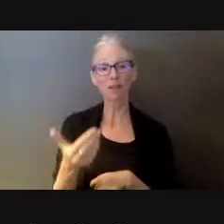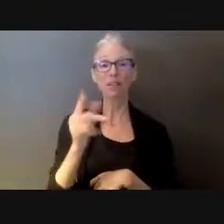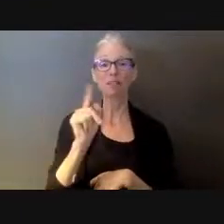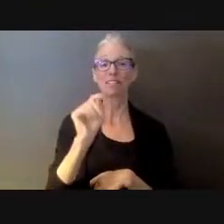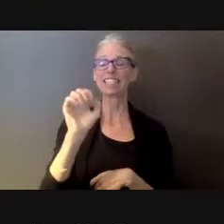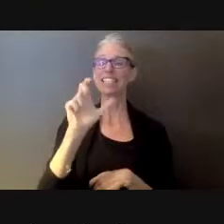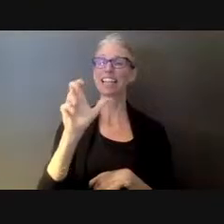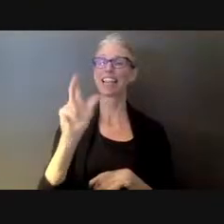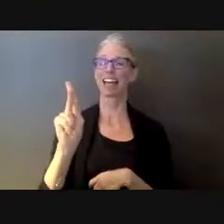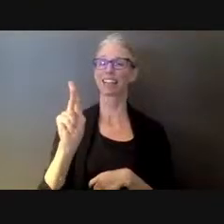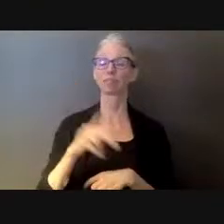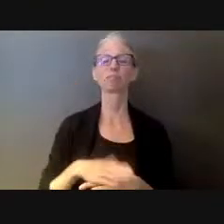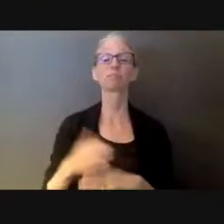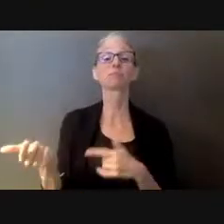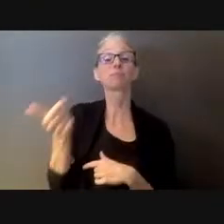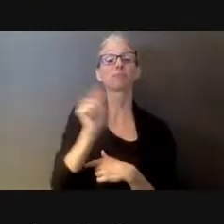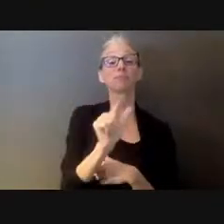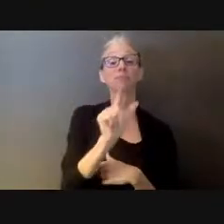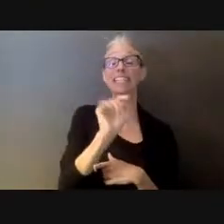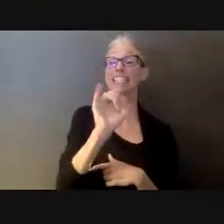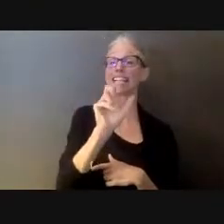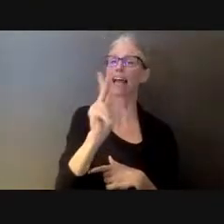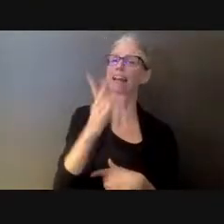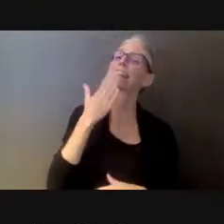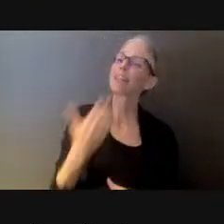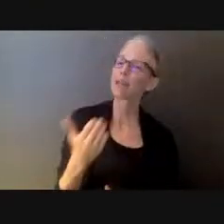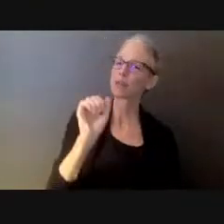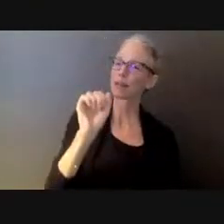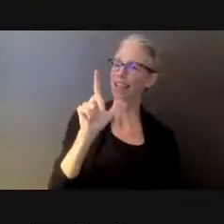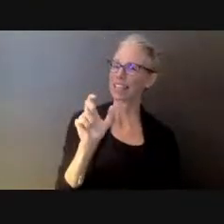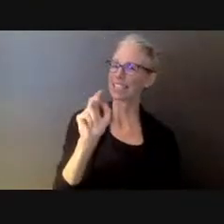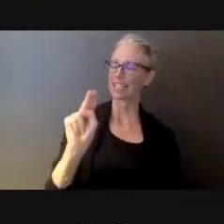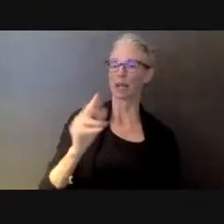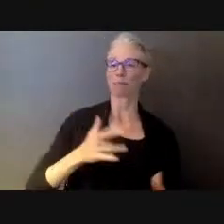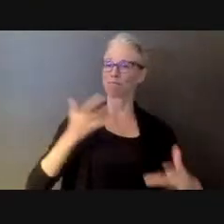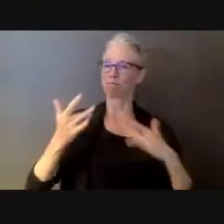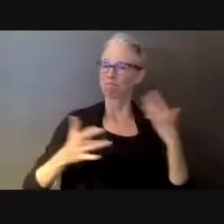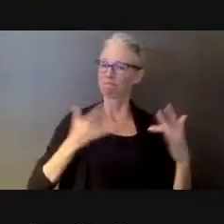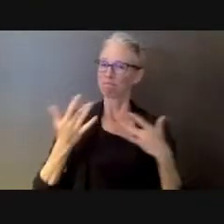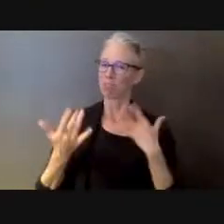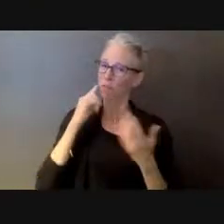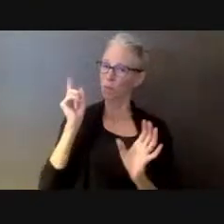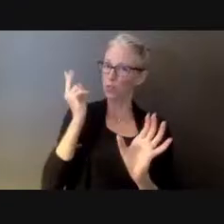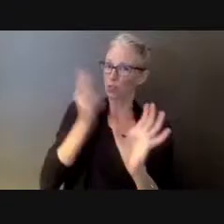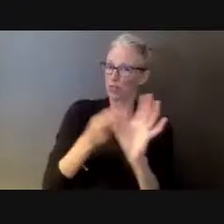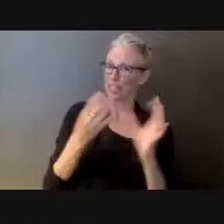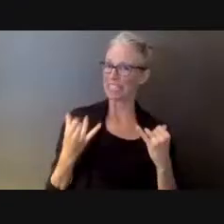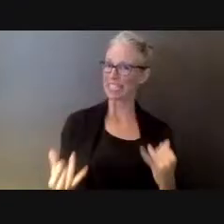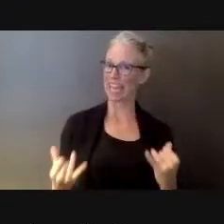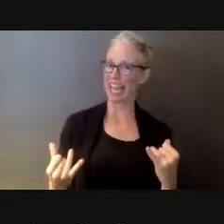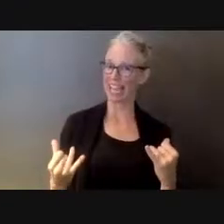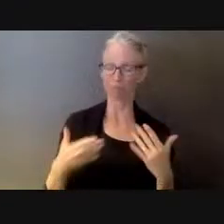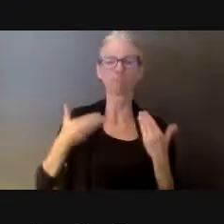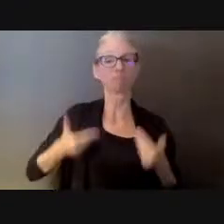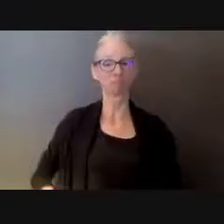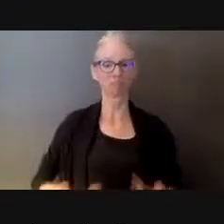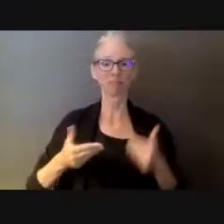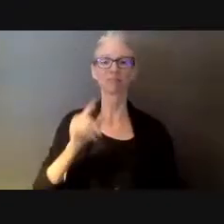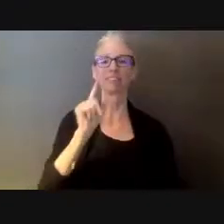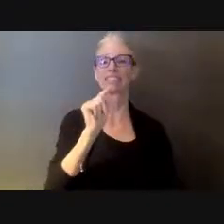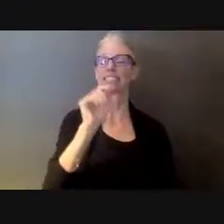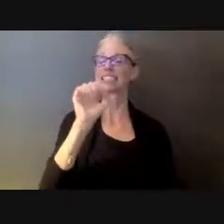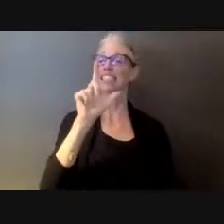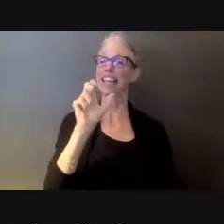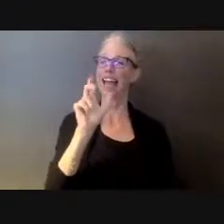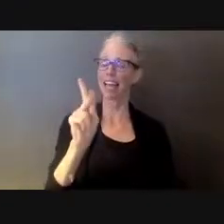Thank you, Allison. I'm very excited to be here with you all today. Thanks for joining us. As Allison said, my name is Tilak. I'm a